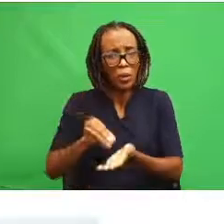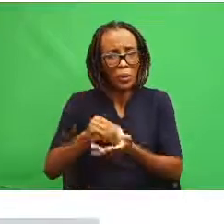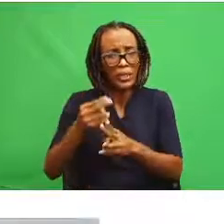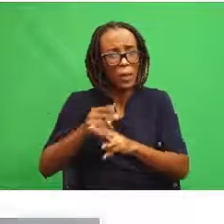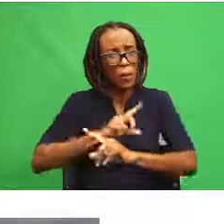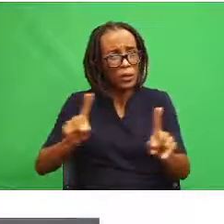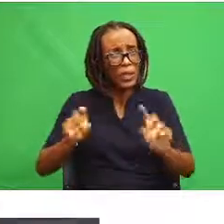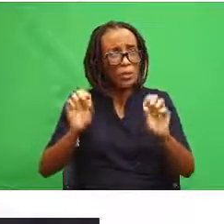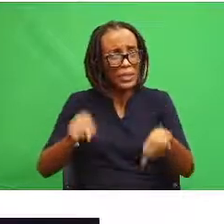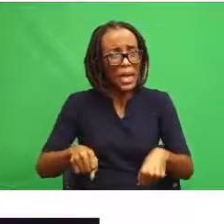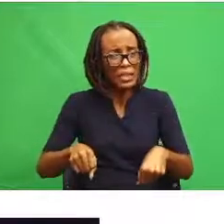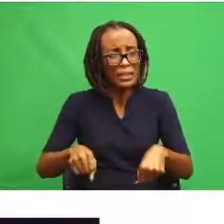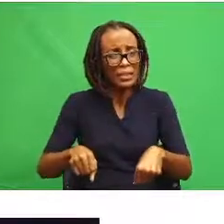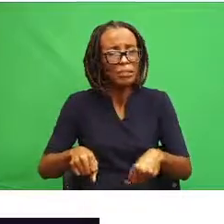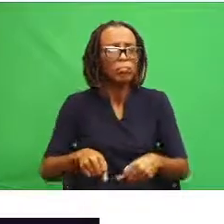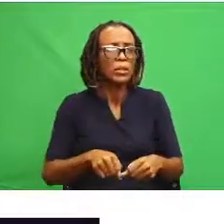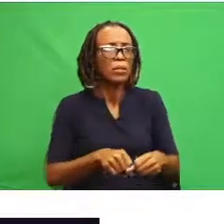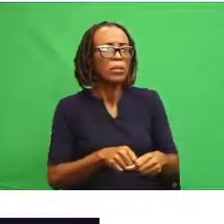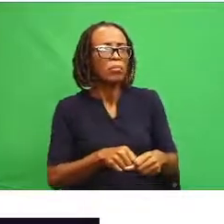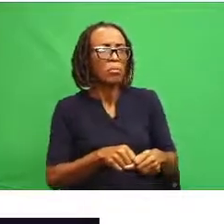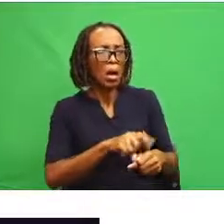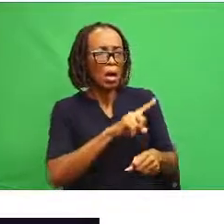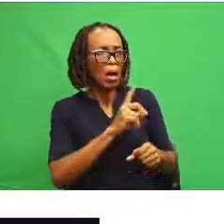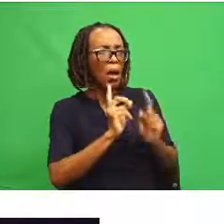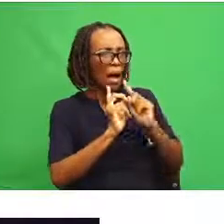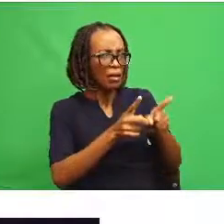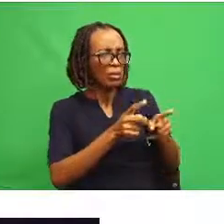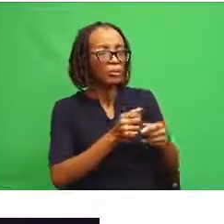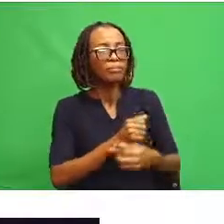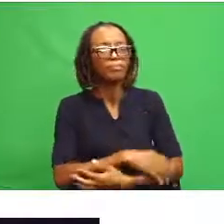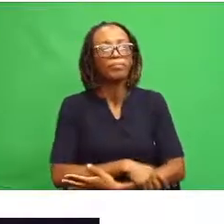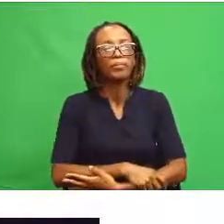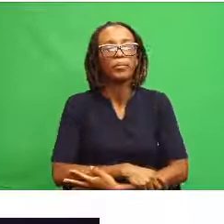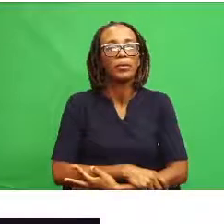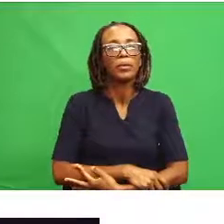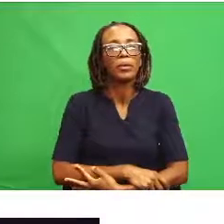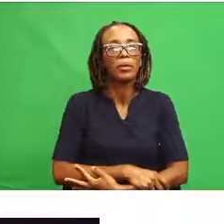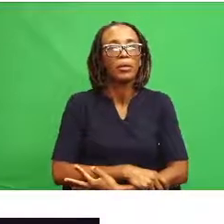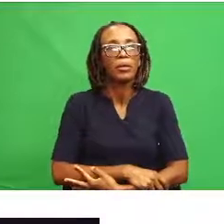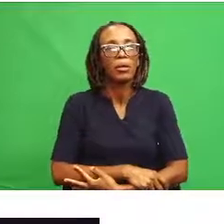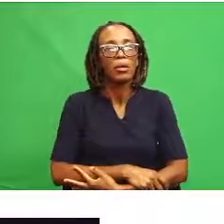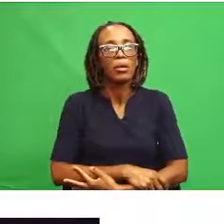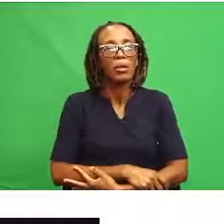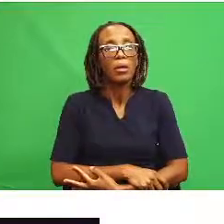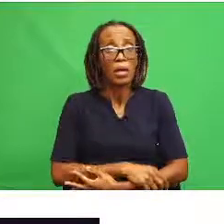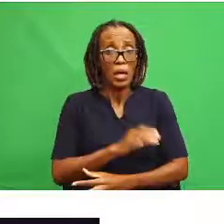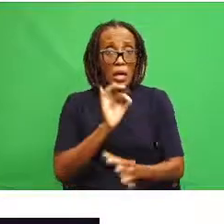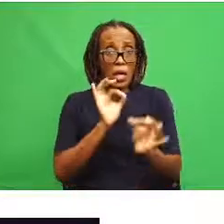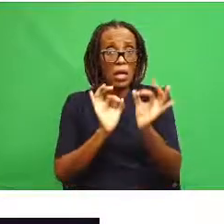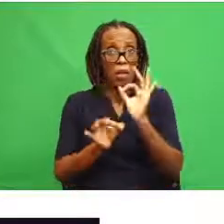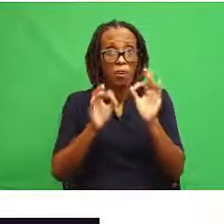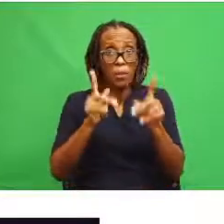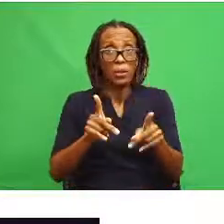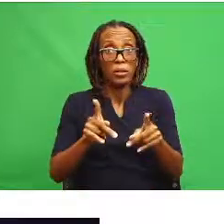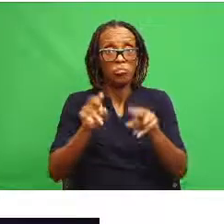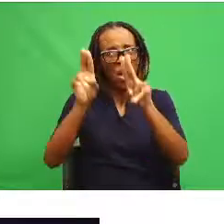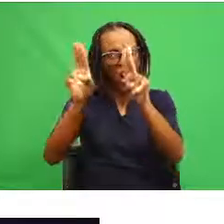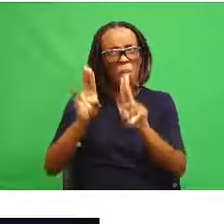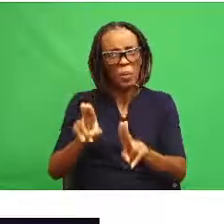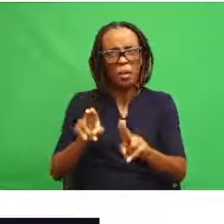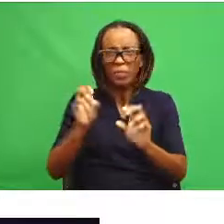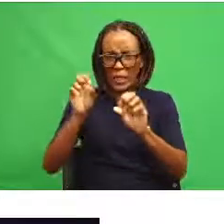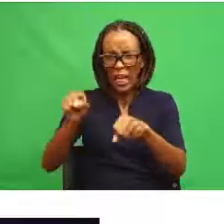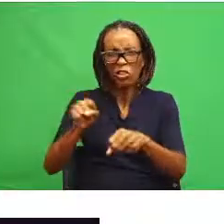Okay, should I go forward? Yes, go right ahead. Yes, so usually it's very commonplace that when someone is applying, they would identify a